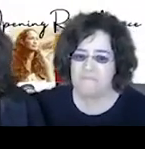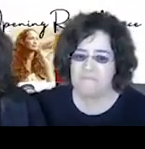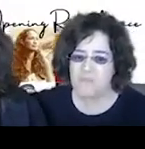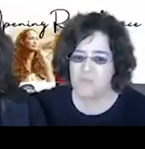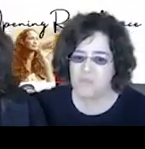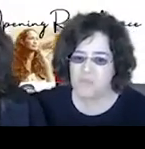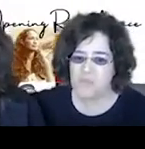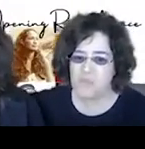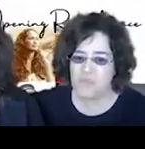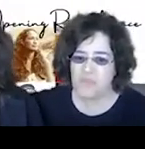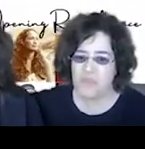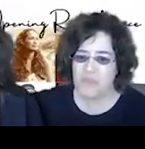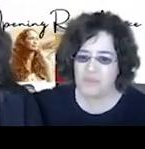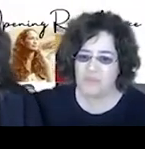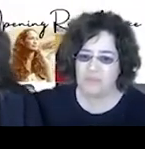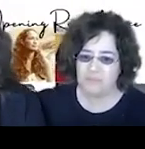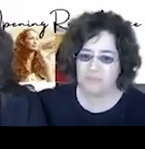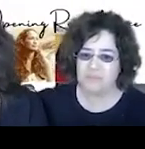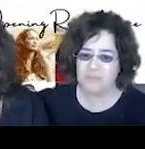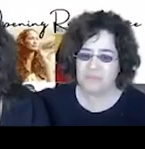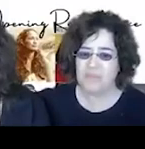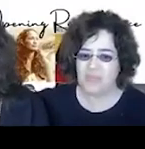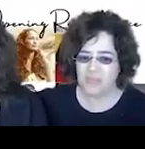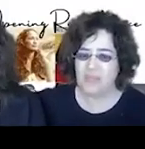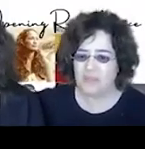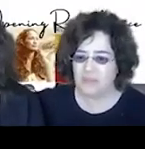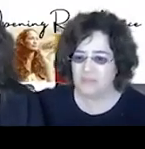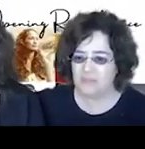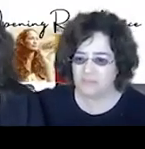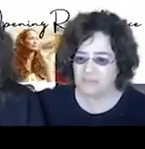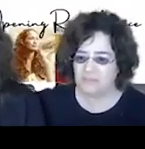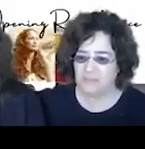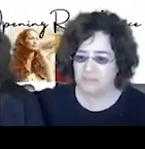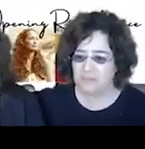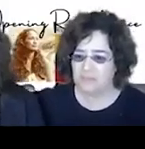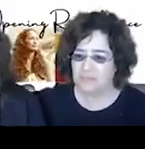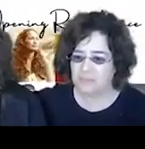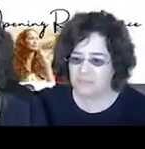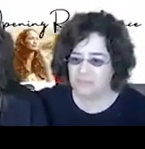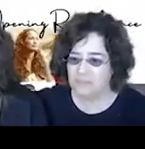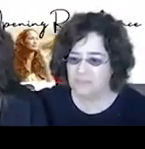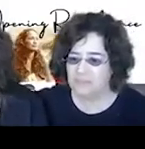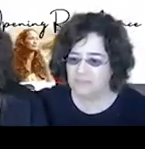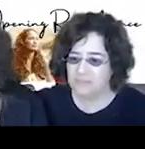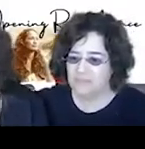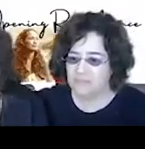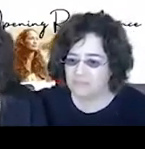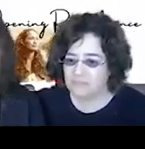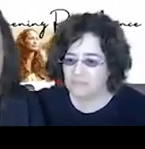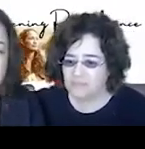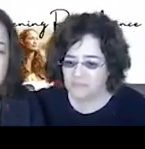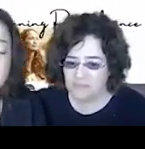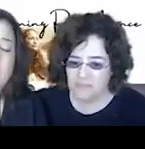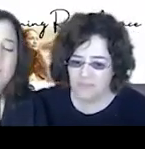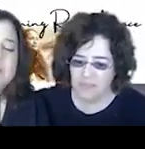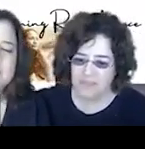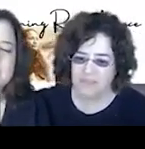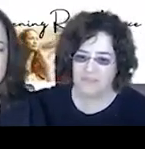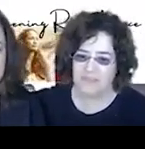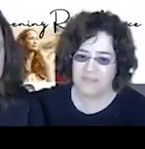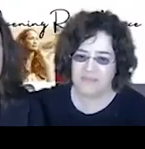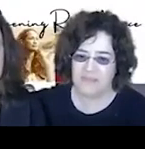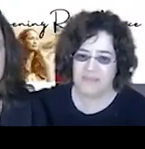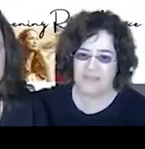voxfem.org, and you can go to Changemakers, and there's a drop down list, and she will be there